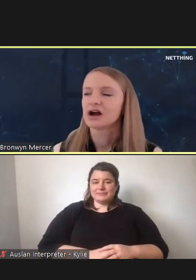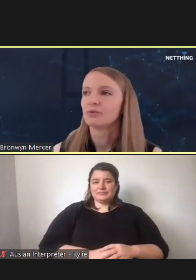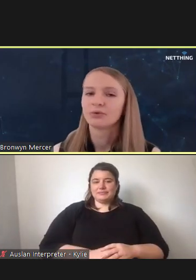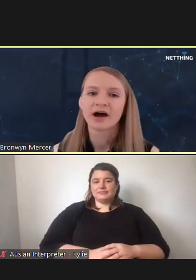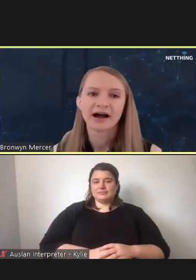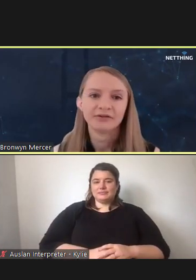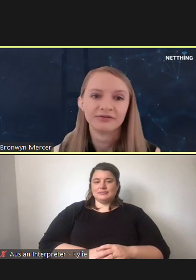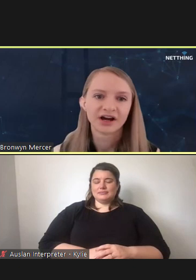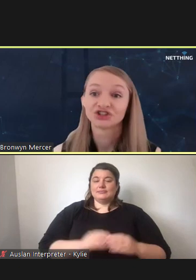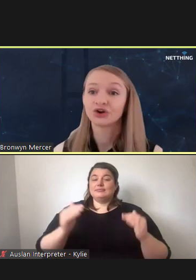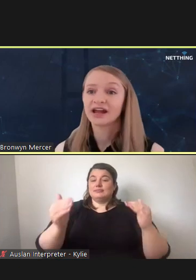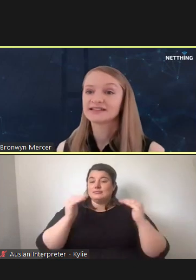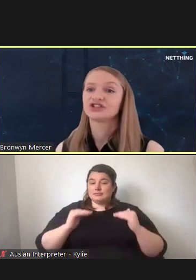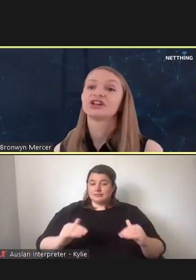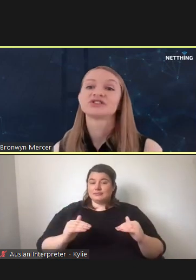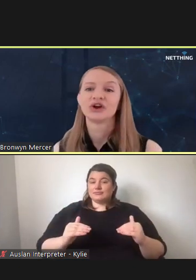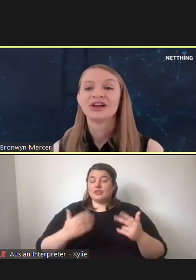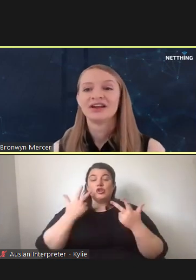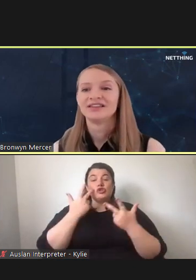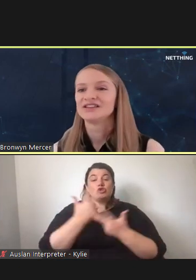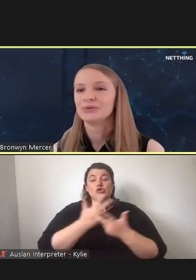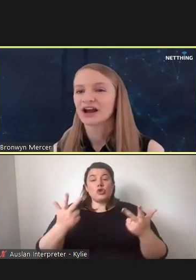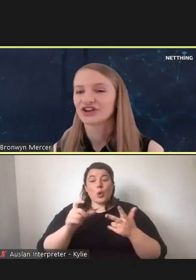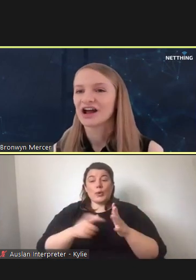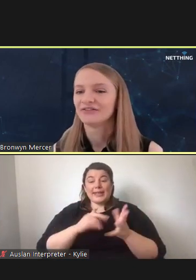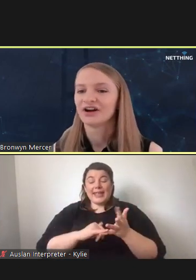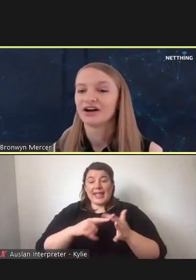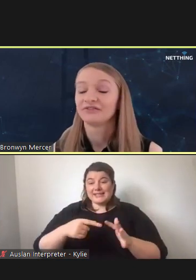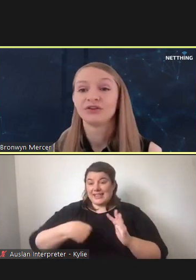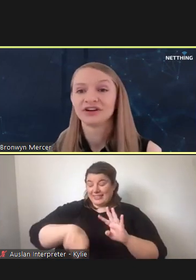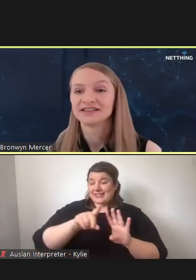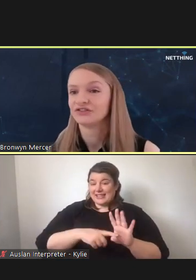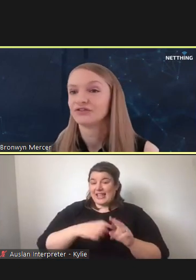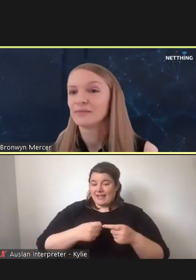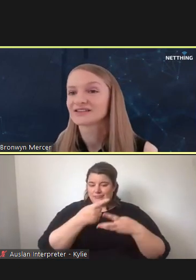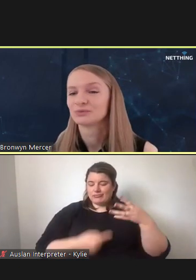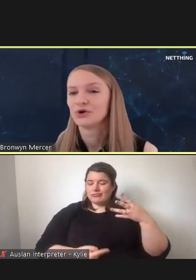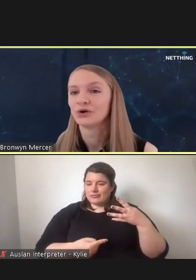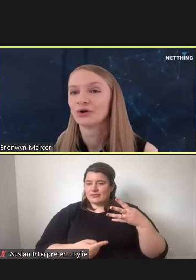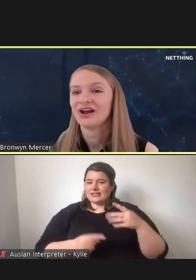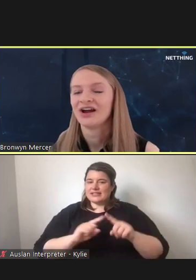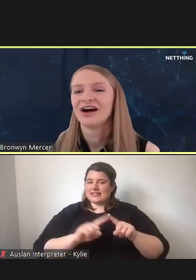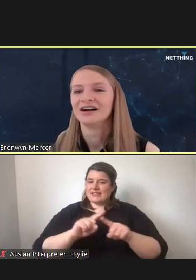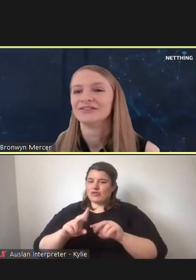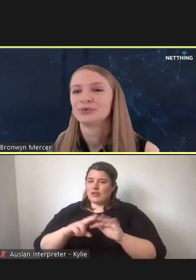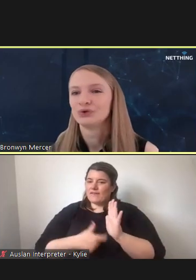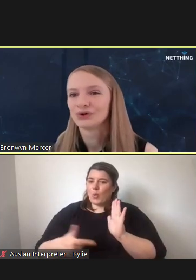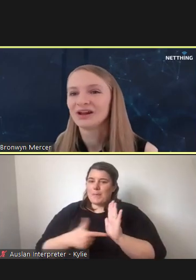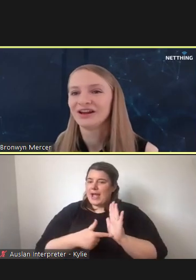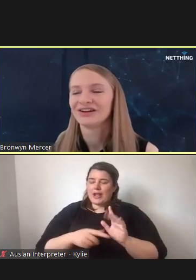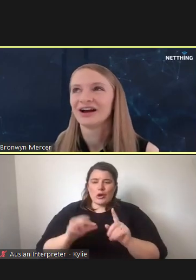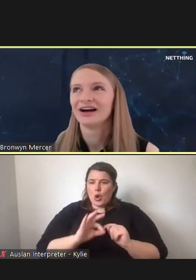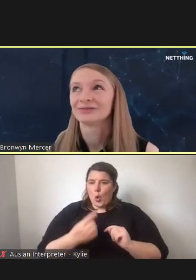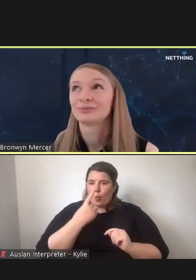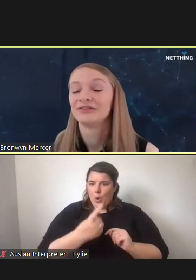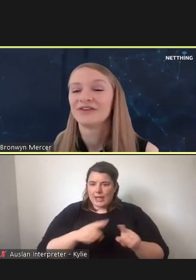Next, we will have a showcase session. So this year we actually have a few different session formats. We're not